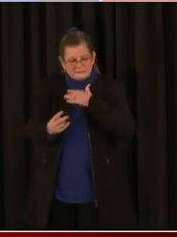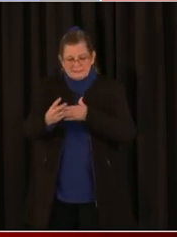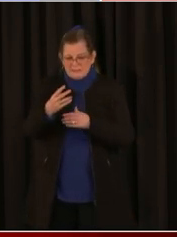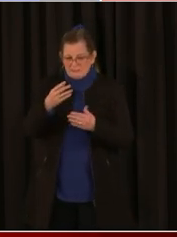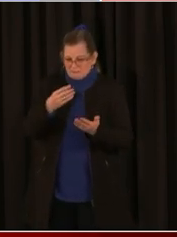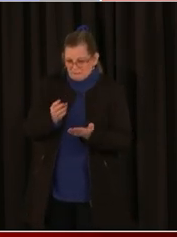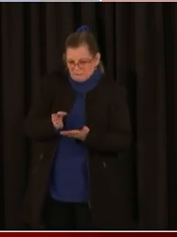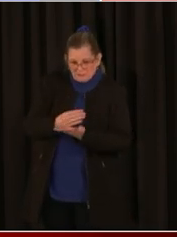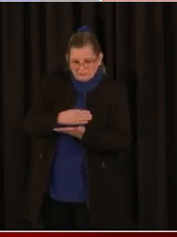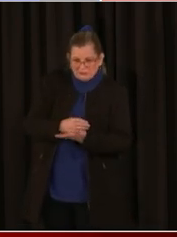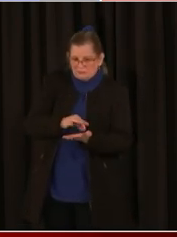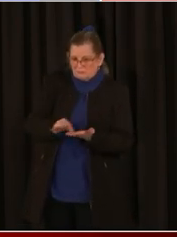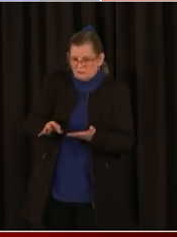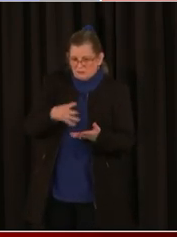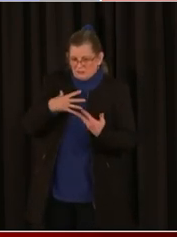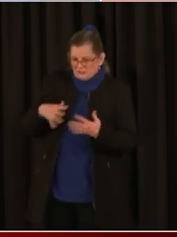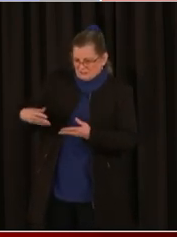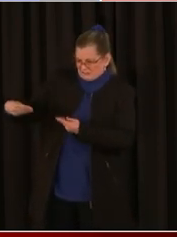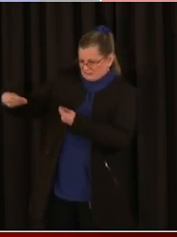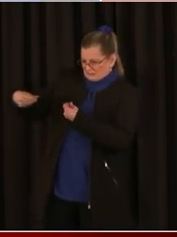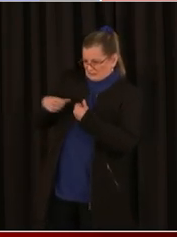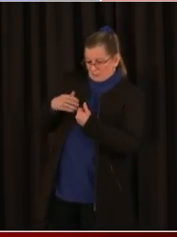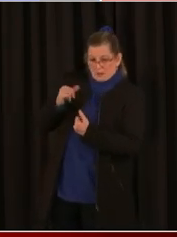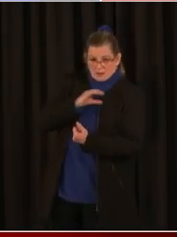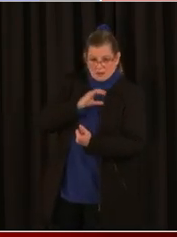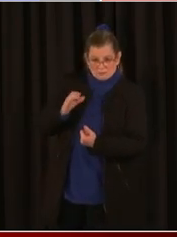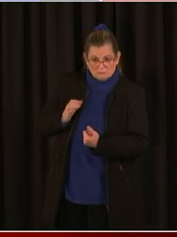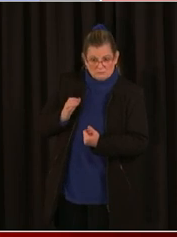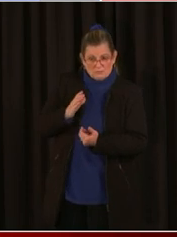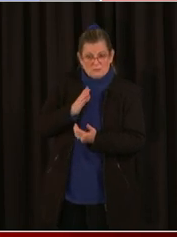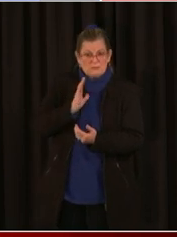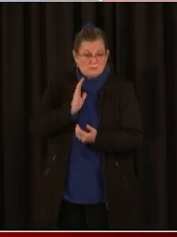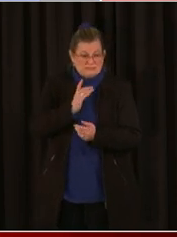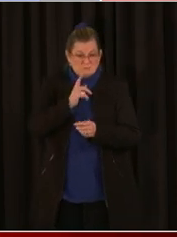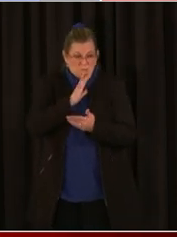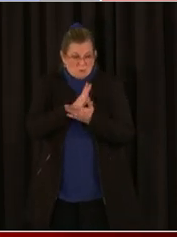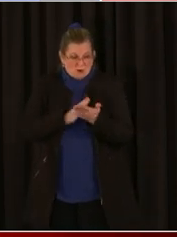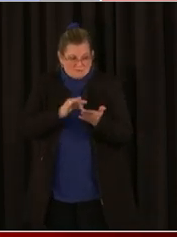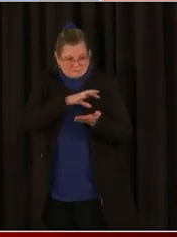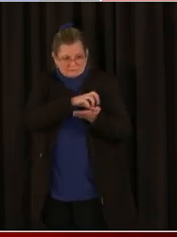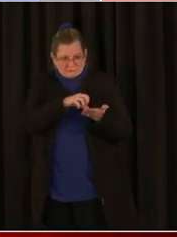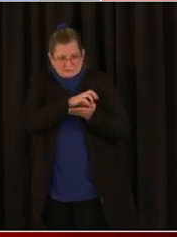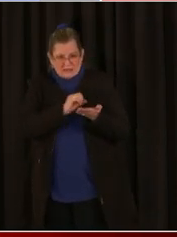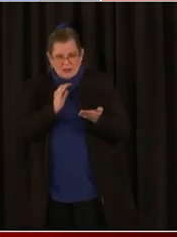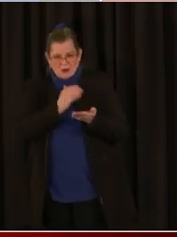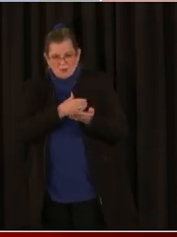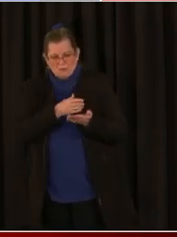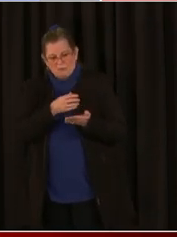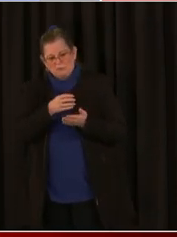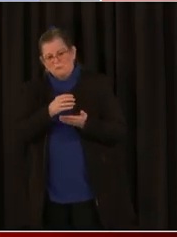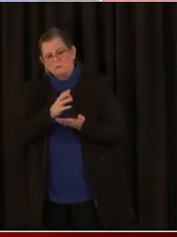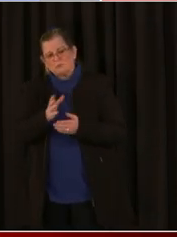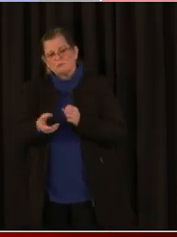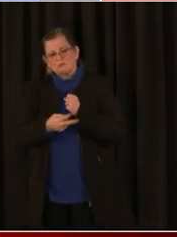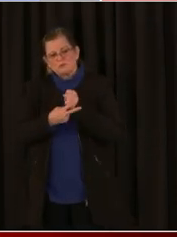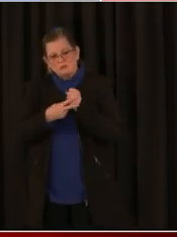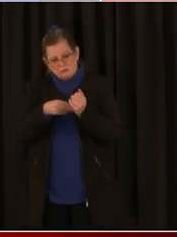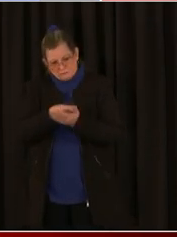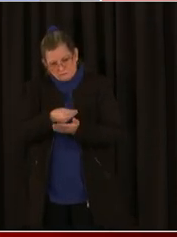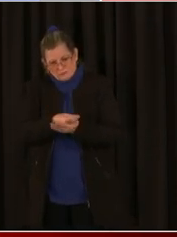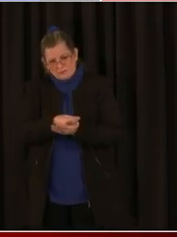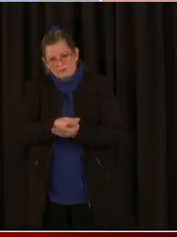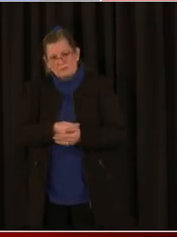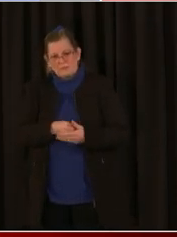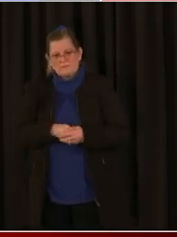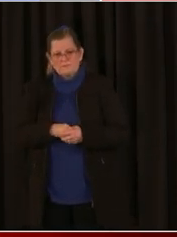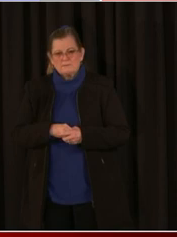get reimbursed, and that's part of the reserves as well, which is part of the fund balance. And then bond escrow is another major